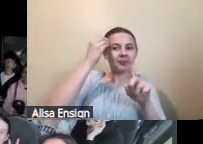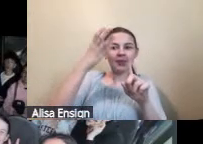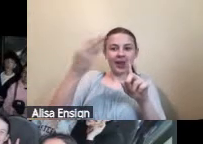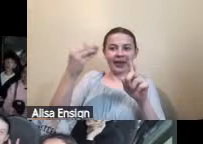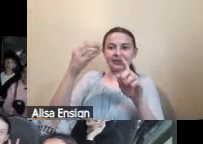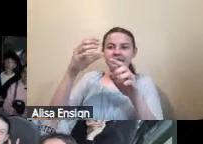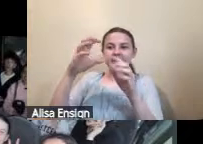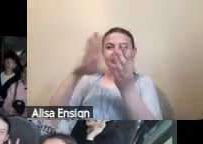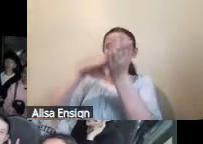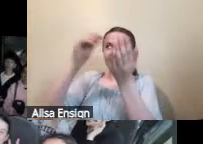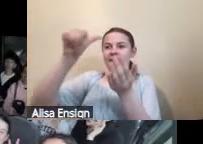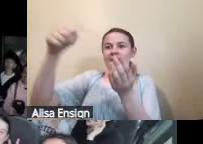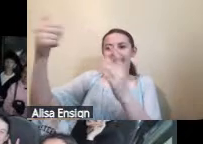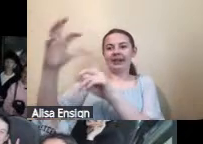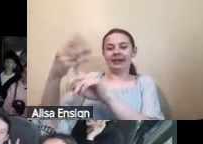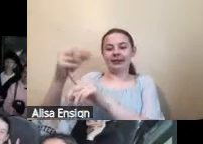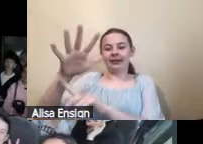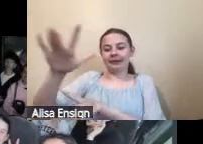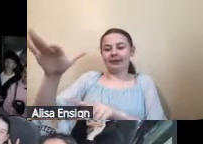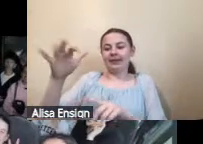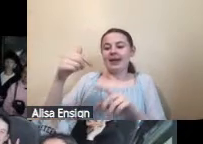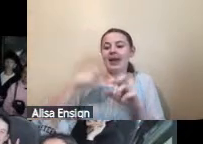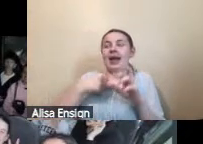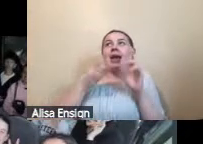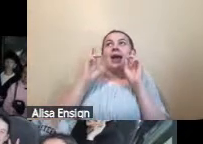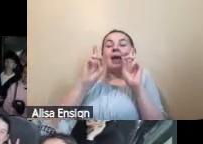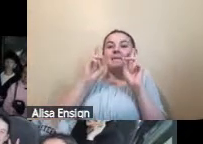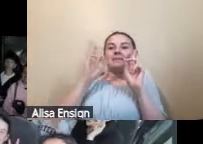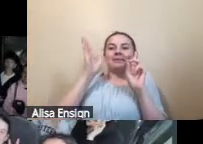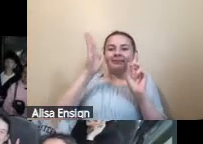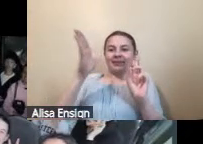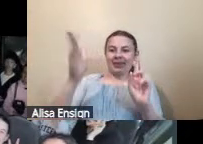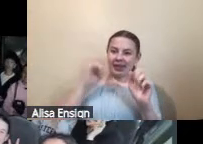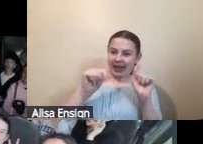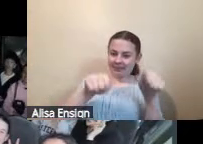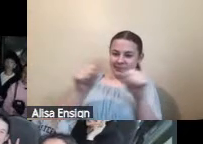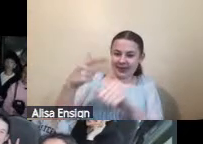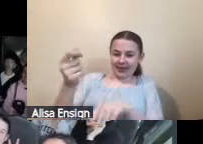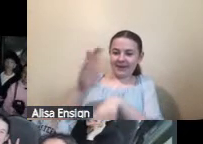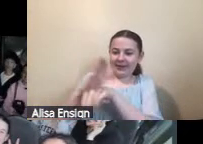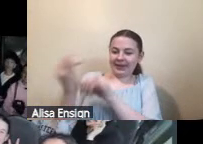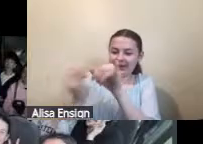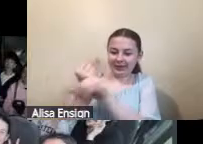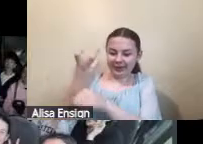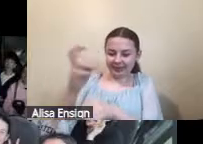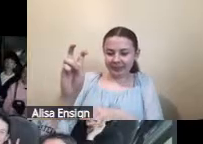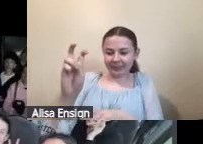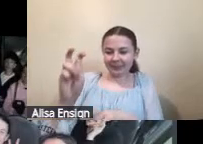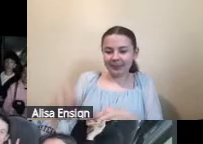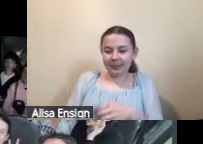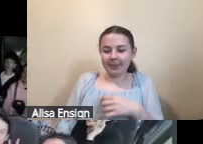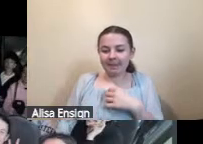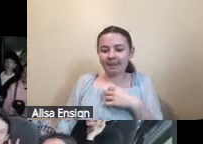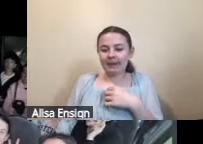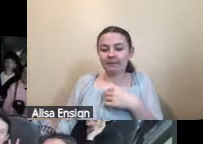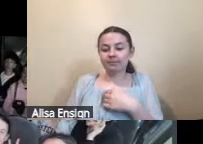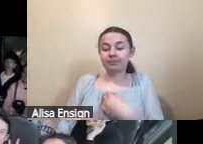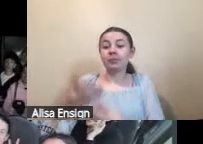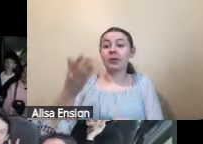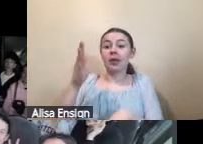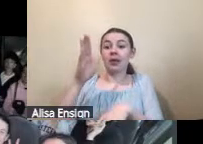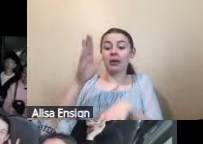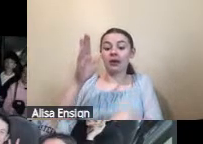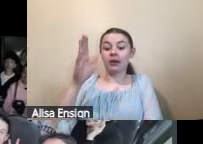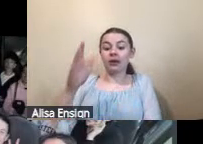to, see them come home and learn about their experiences and whatever, I really hope that in the future I'm able to go on an international trip